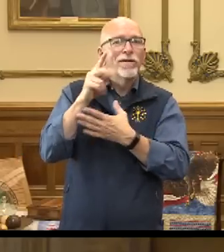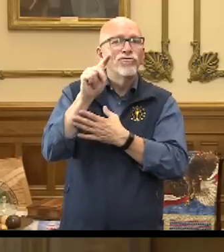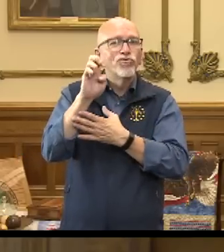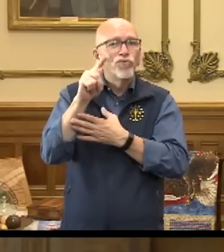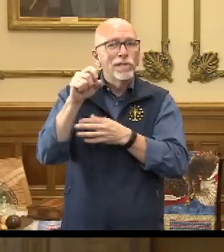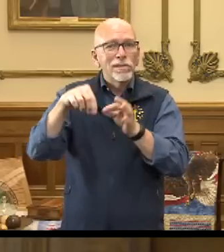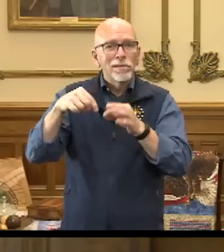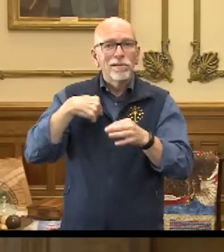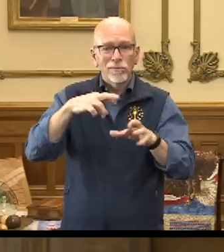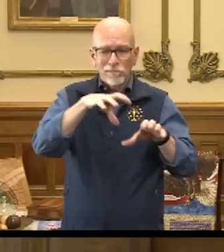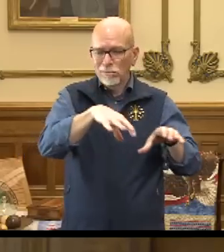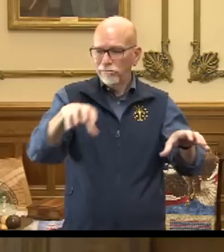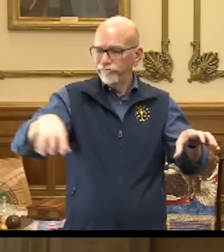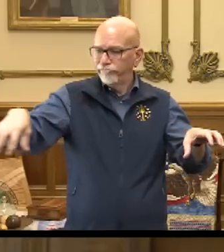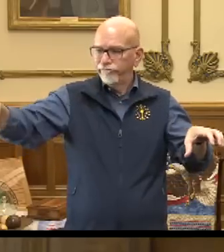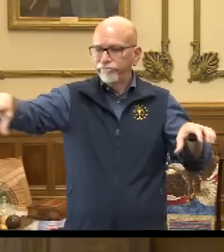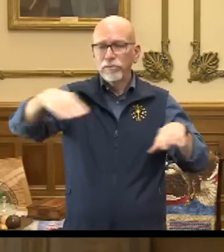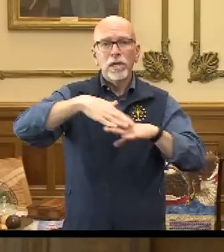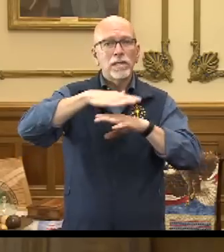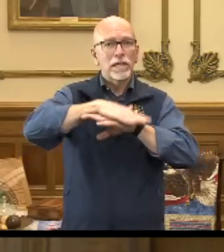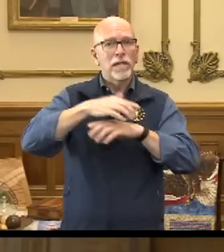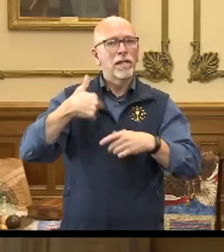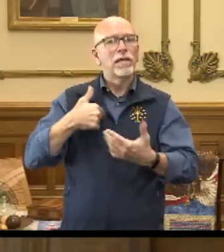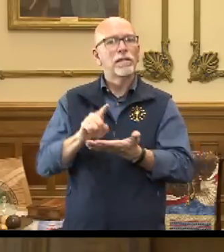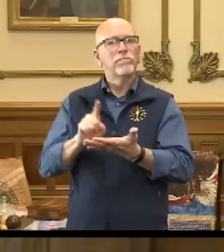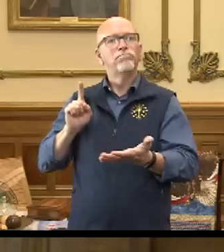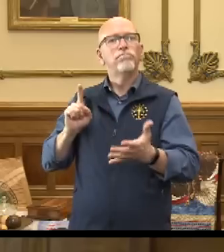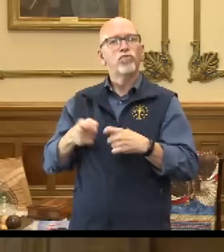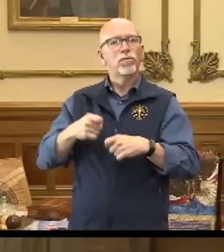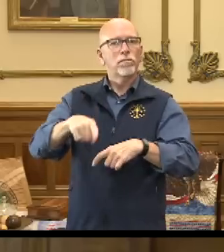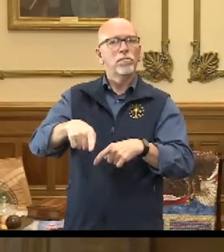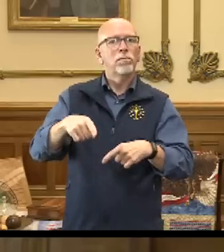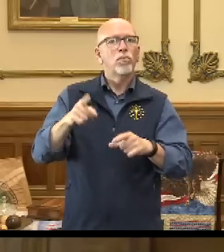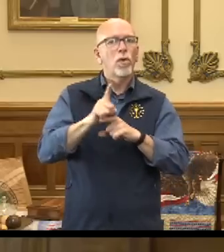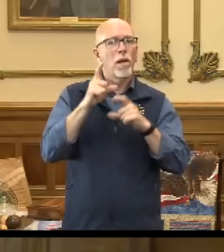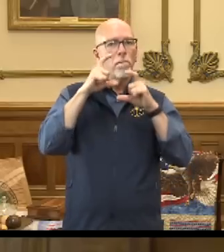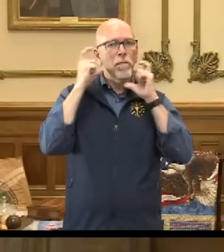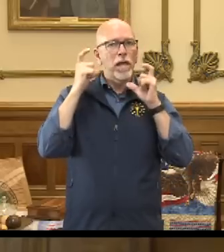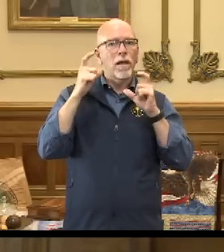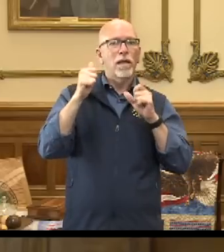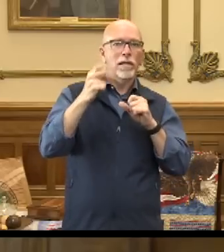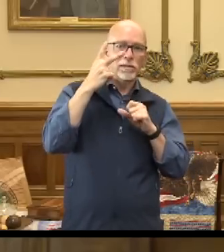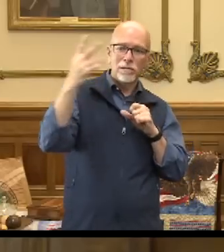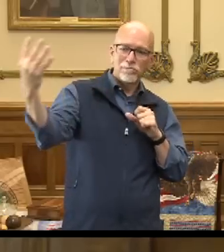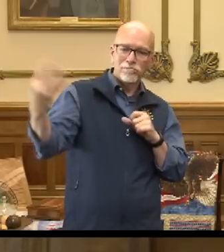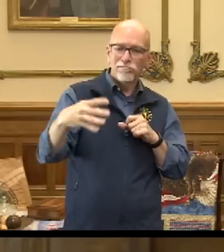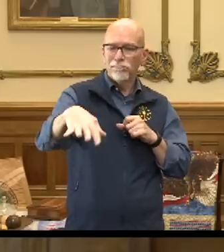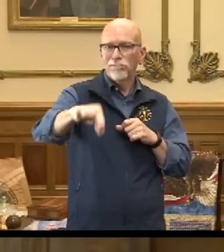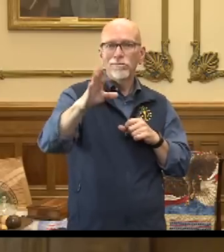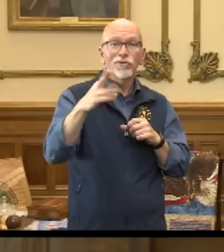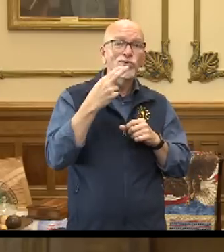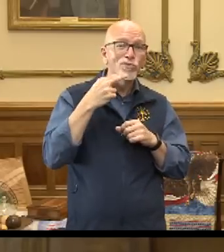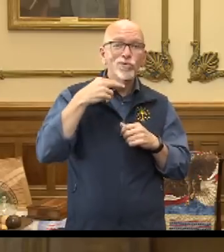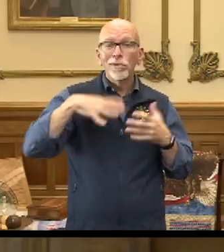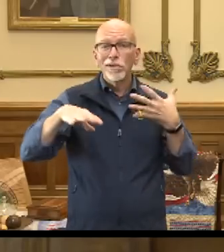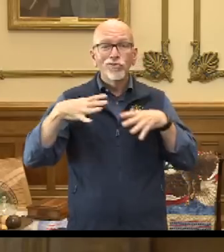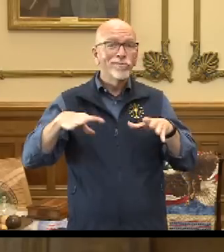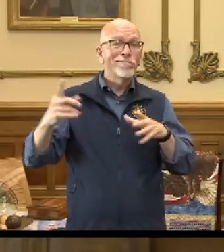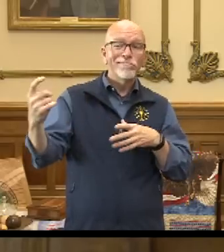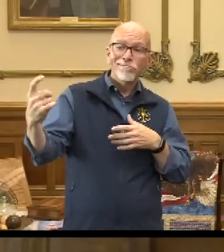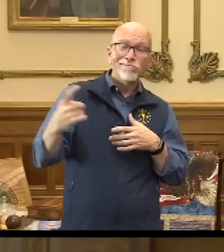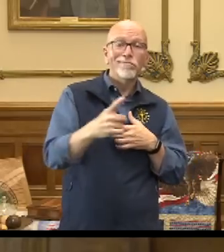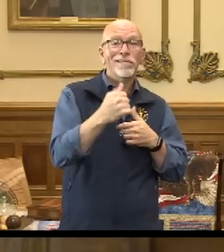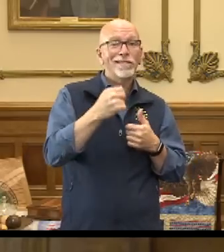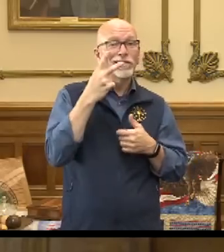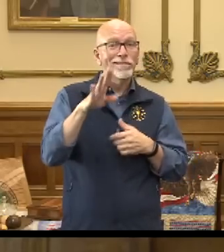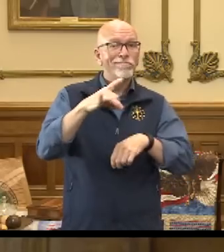space them on the table and I'm well distanced away from them wearing my mask, I can see them parade by in their cute costumes and, I can